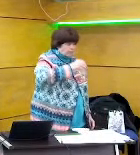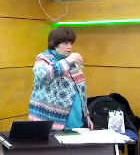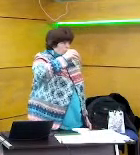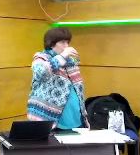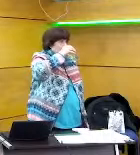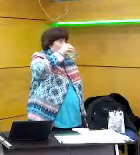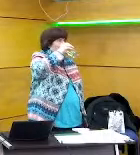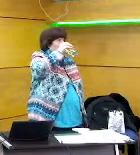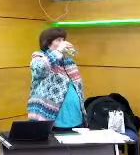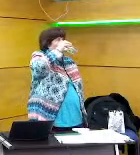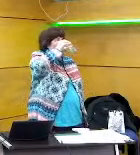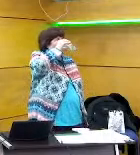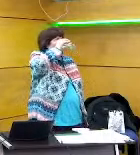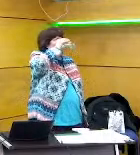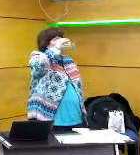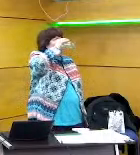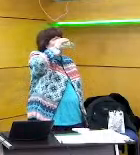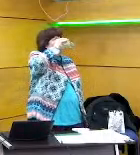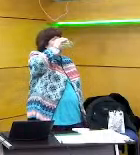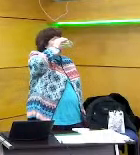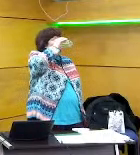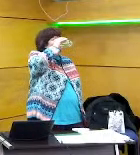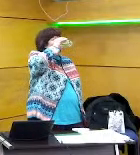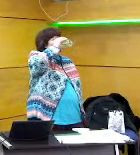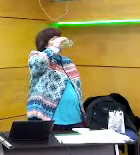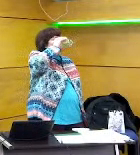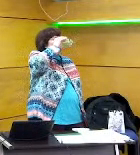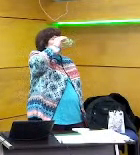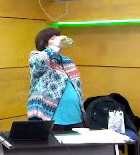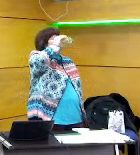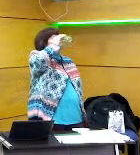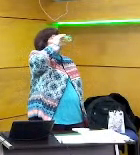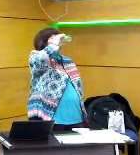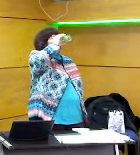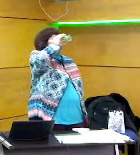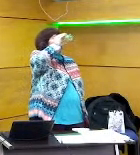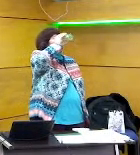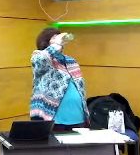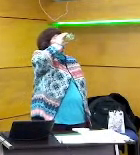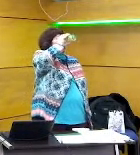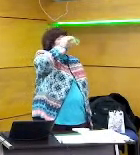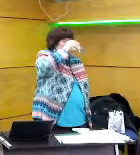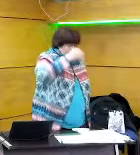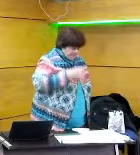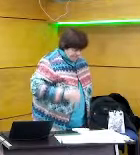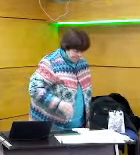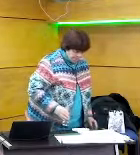We'll be short with the coffee break, please. The kids are here already, they're waiting.